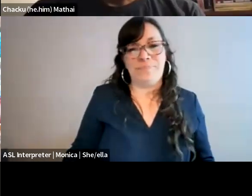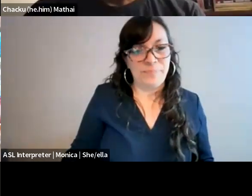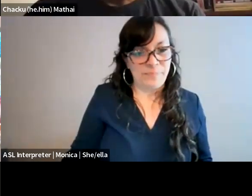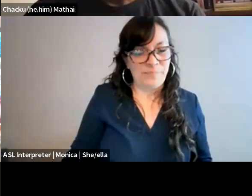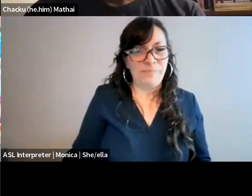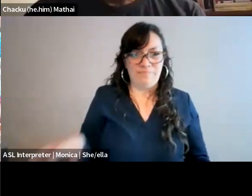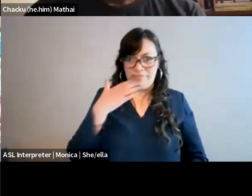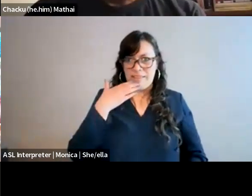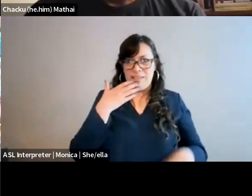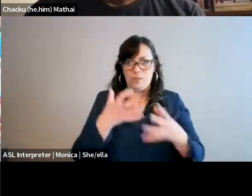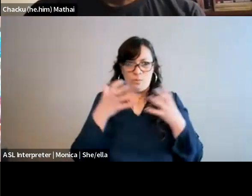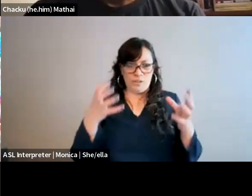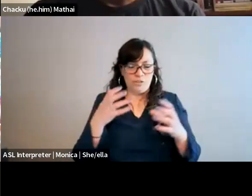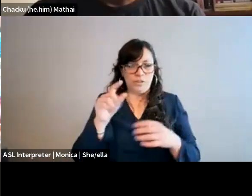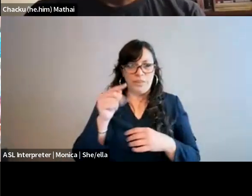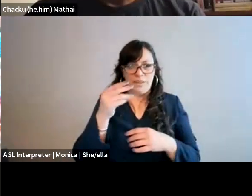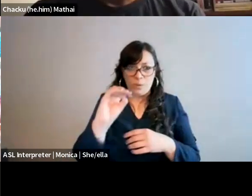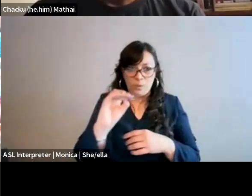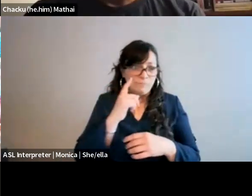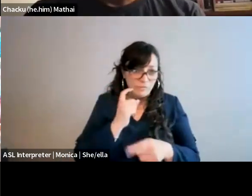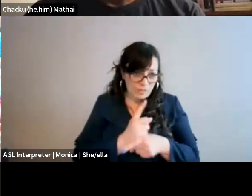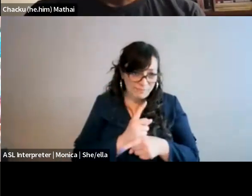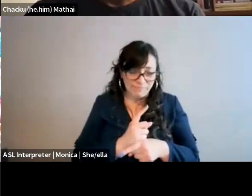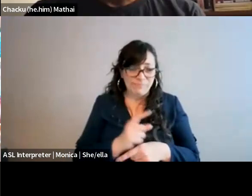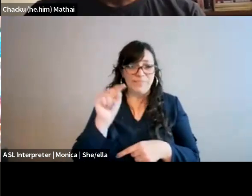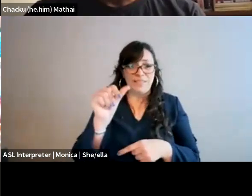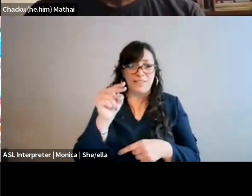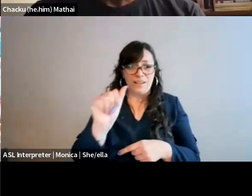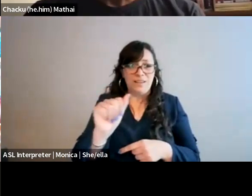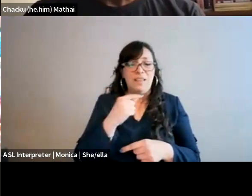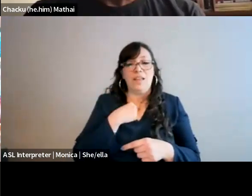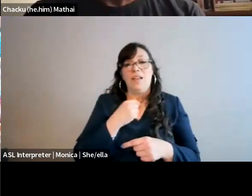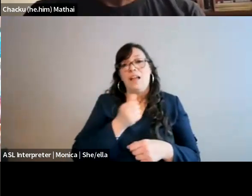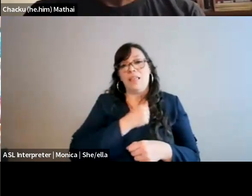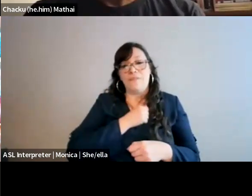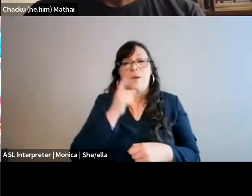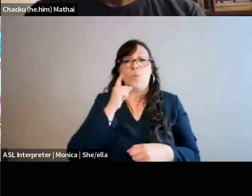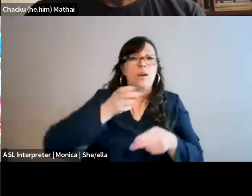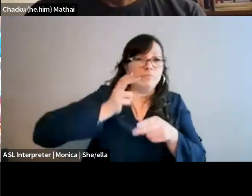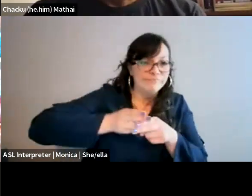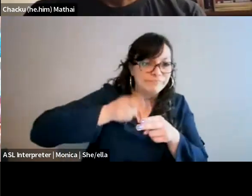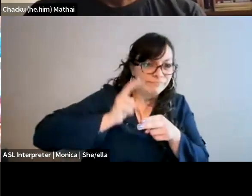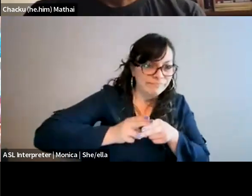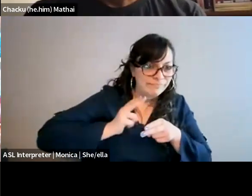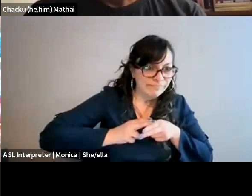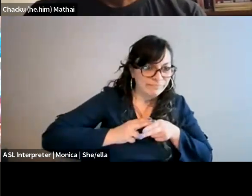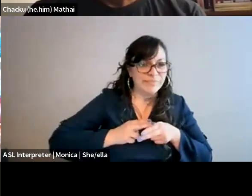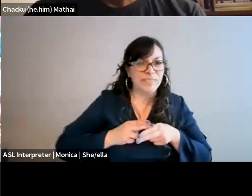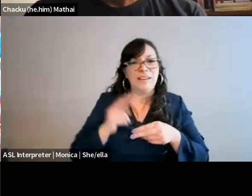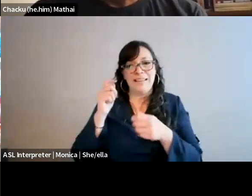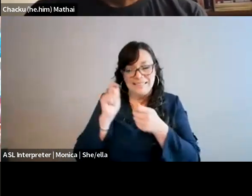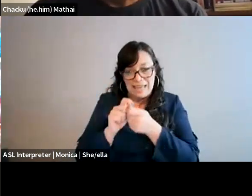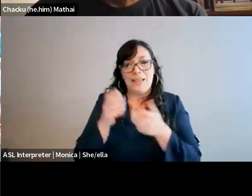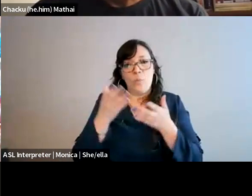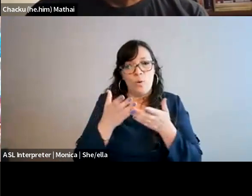Thank you so much, Theo. And you are right. And I love that we are specifically naming out